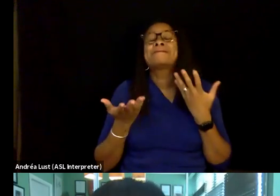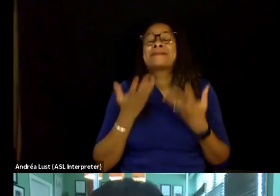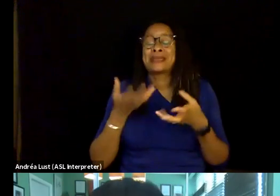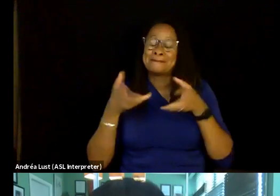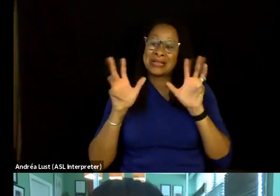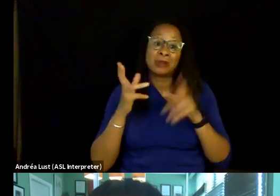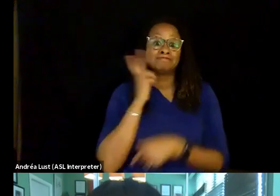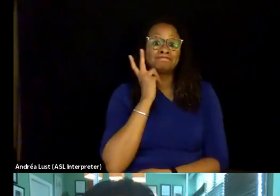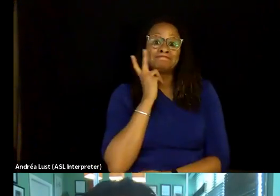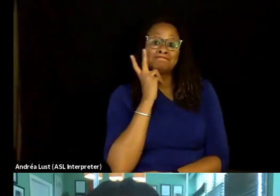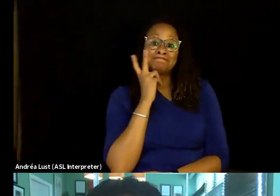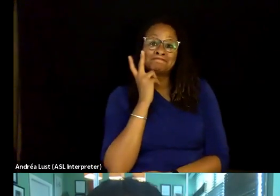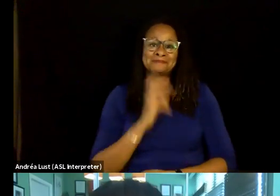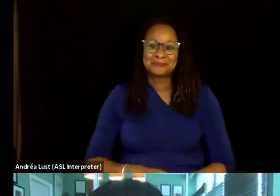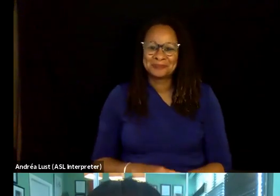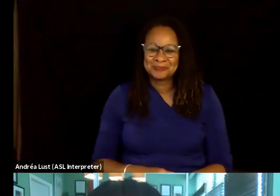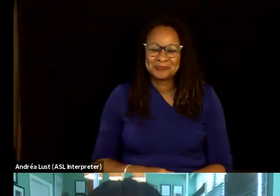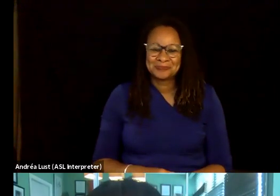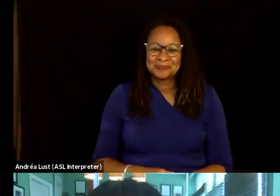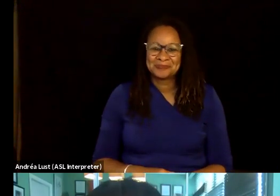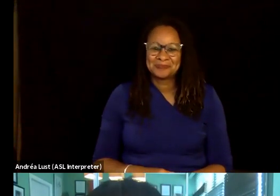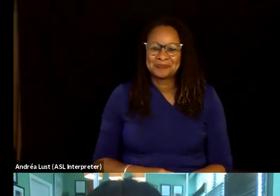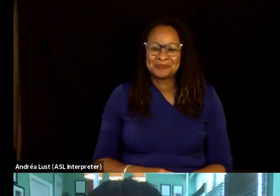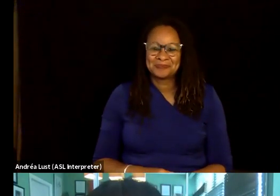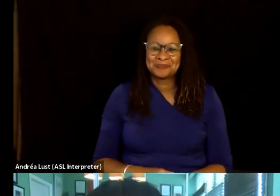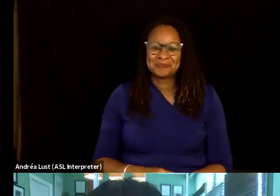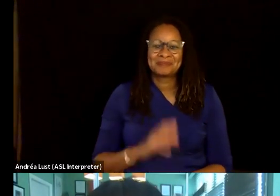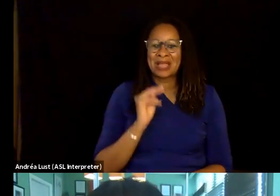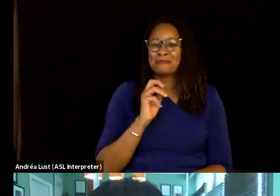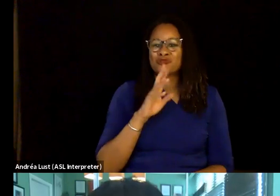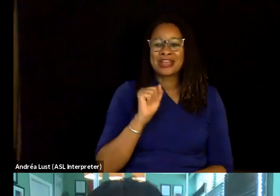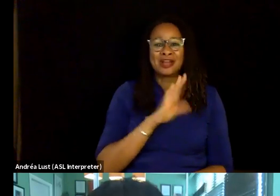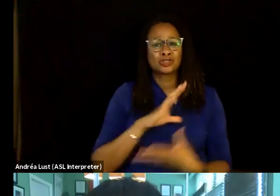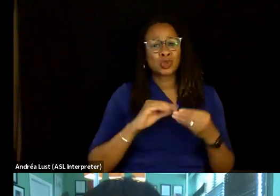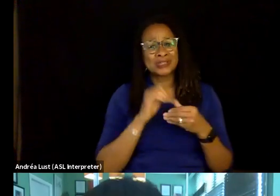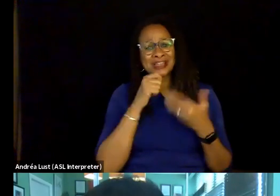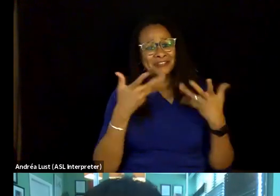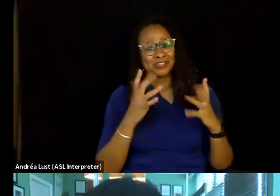We'll see. But there's also, there's still, you know, Maria's story's not over yet, so